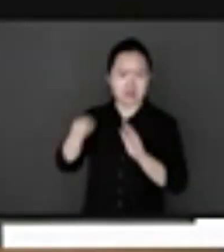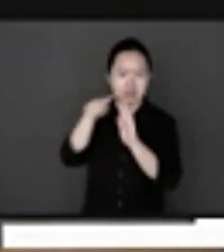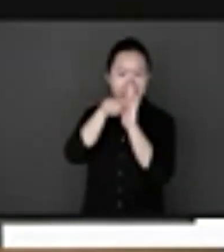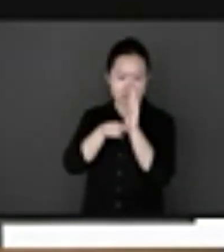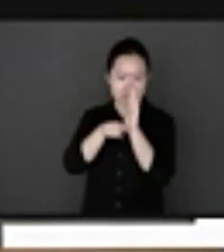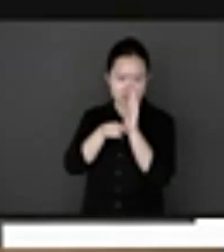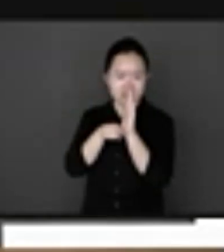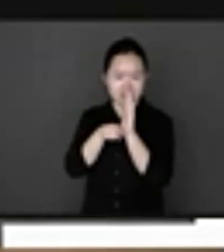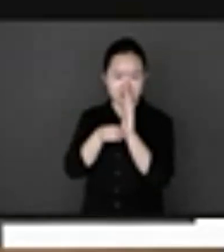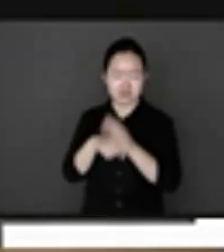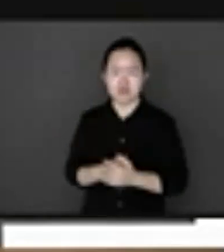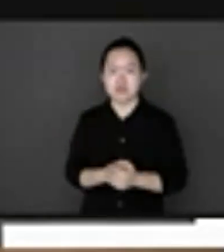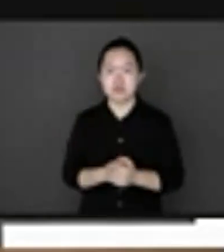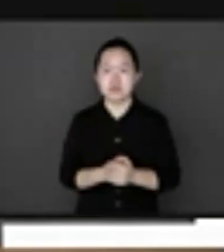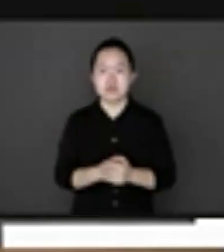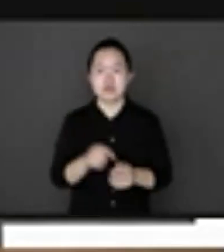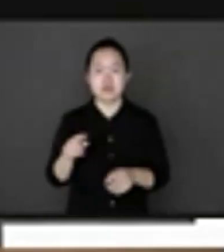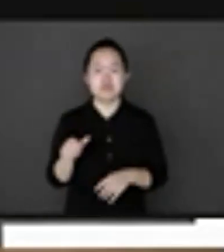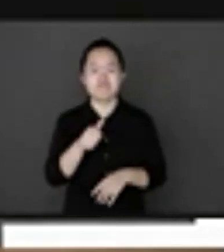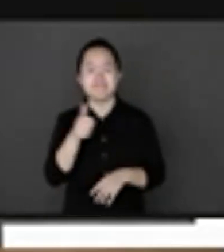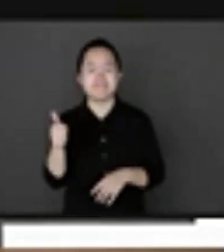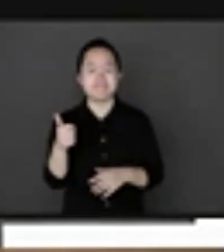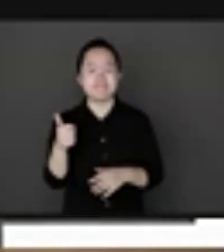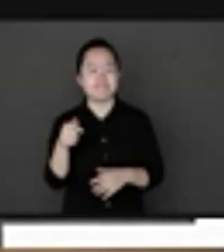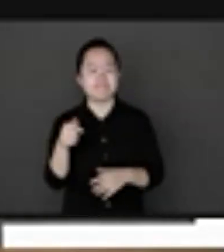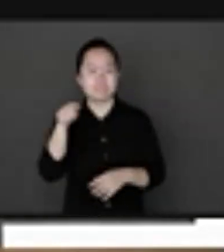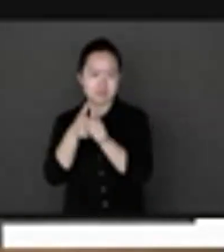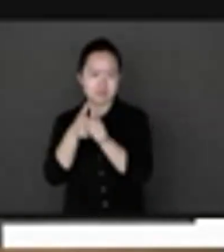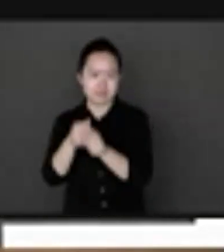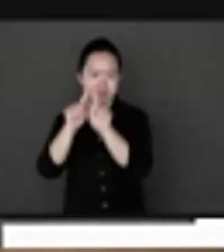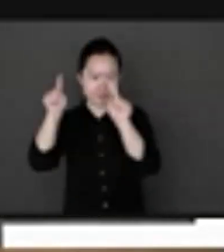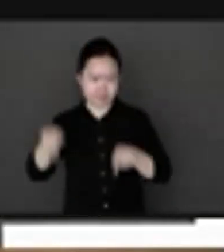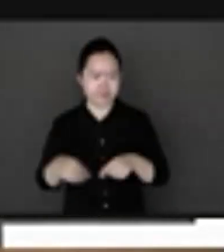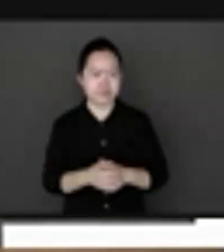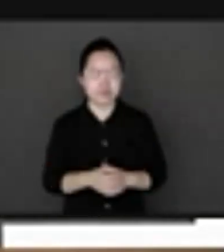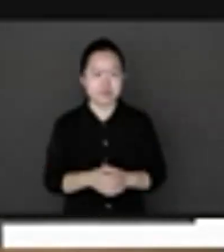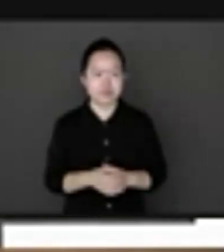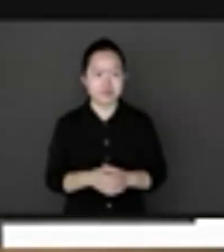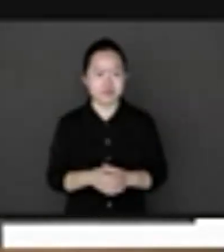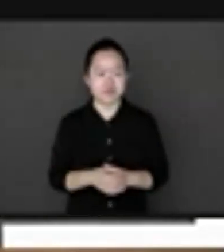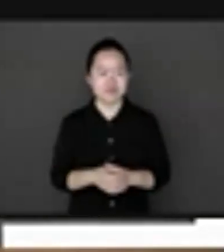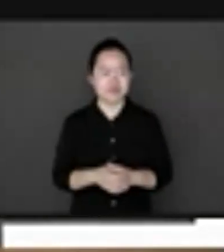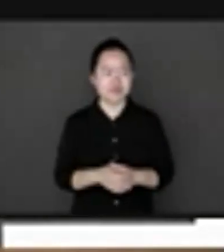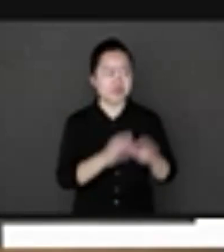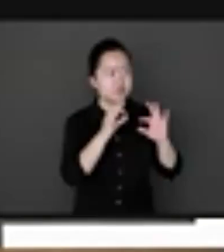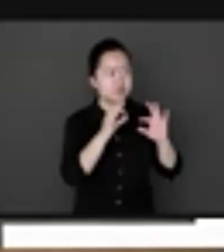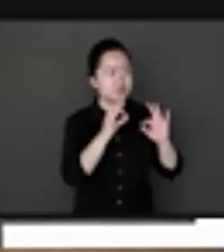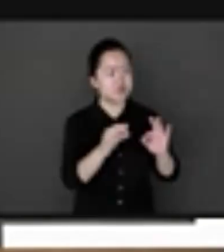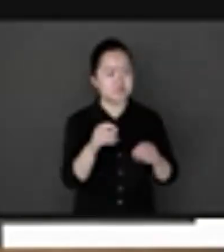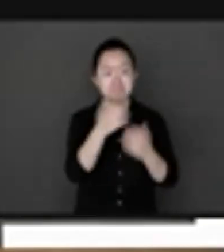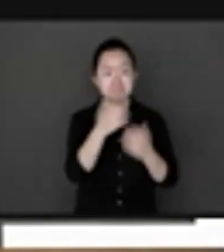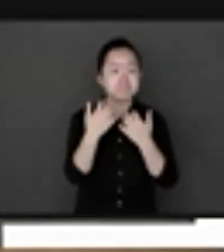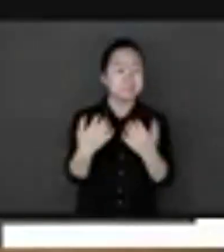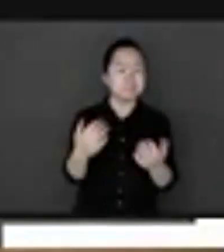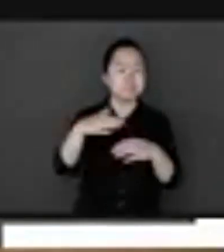Any other questions or comments? Many in the audience here were at the workshop yesterday, so it's a little bit the same. And